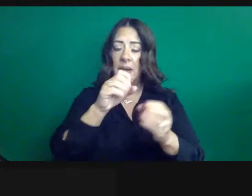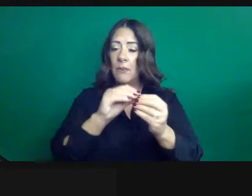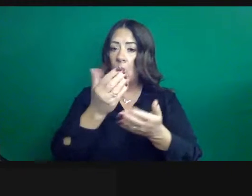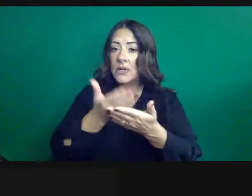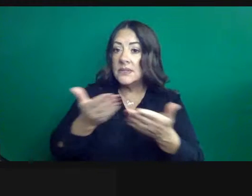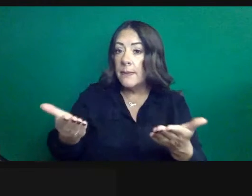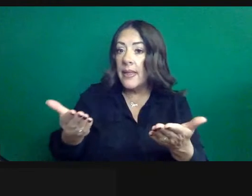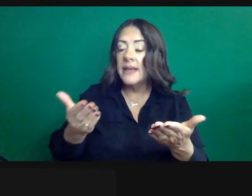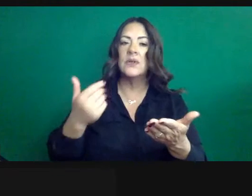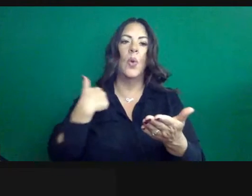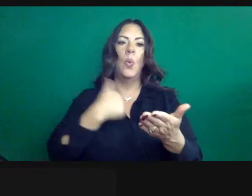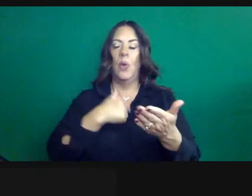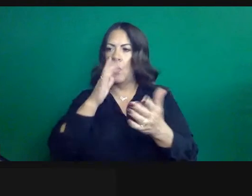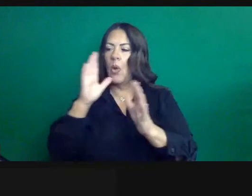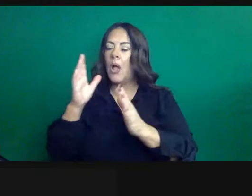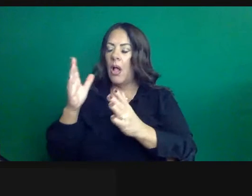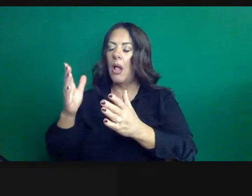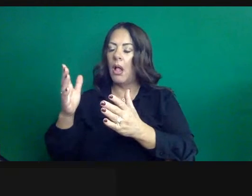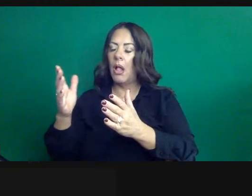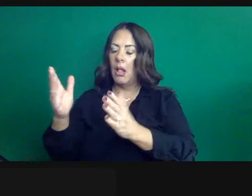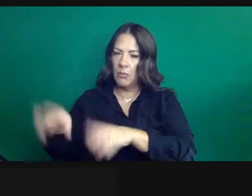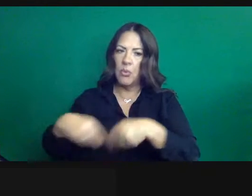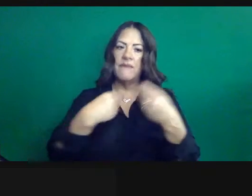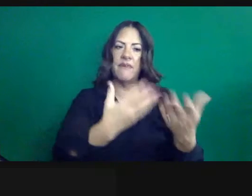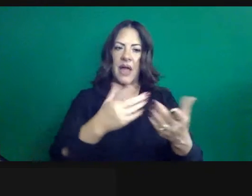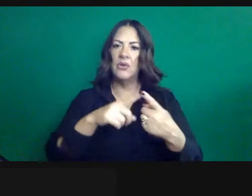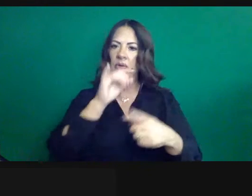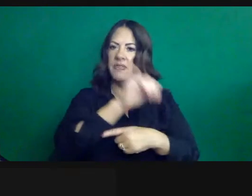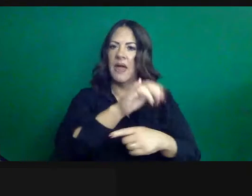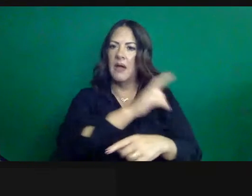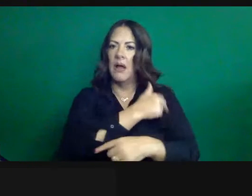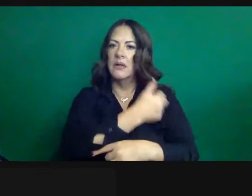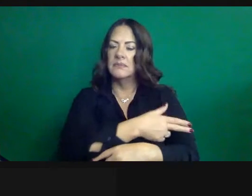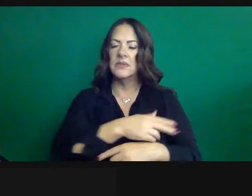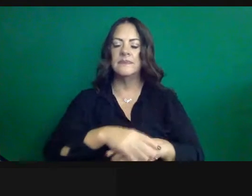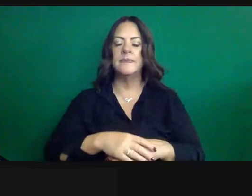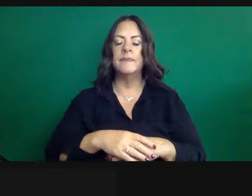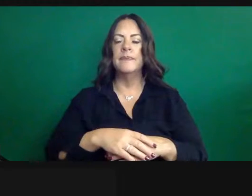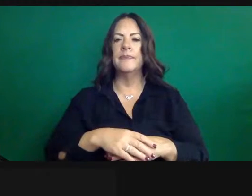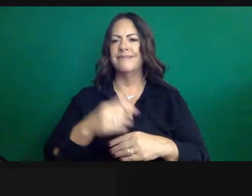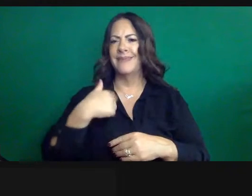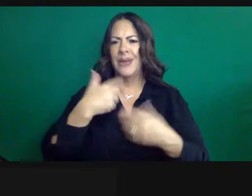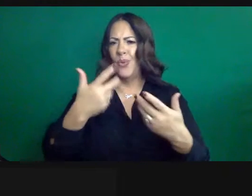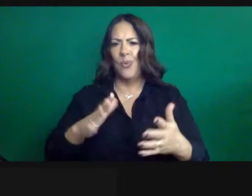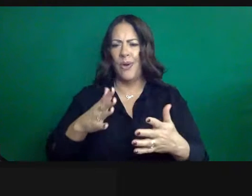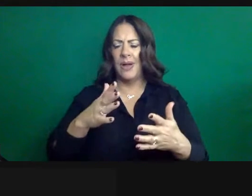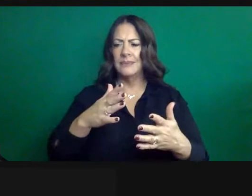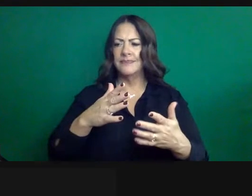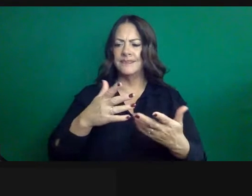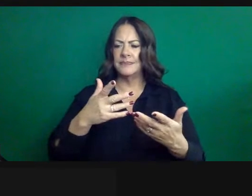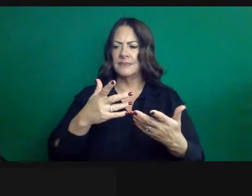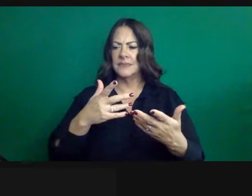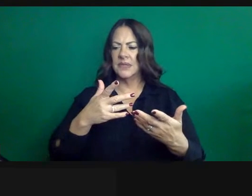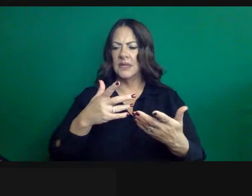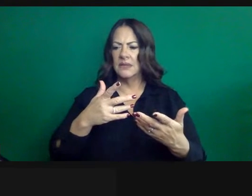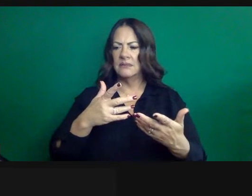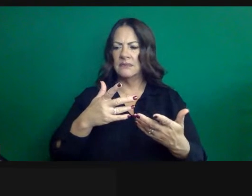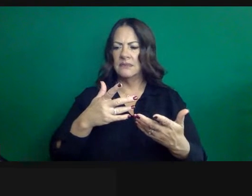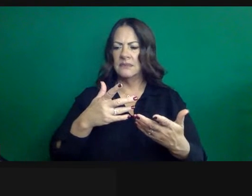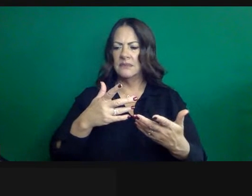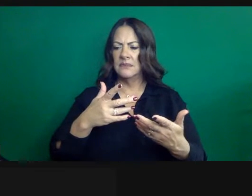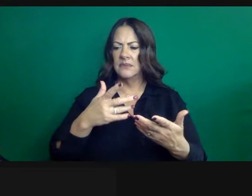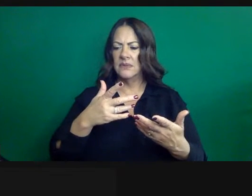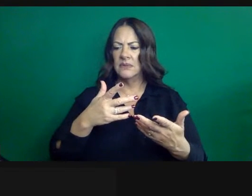try to provide it right away. But I do not want to ignore the criticality of the